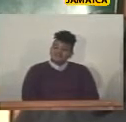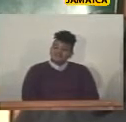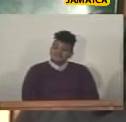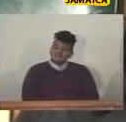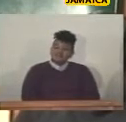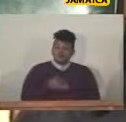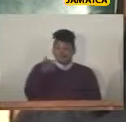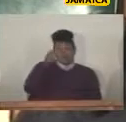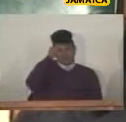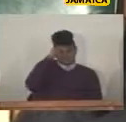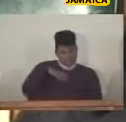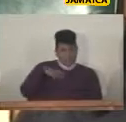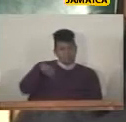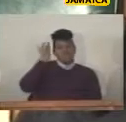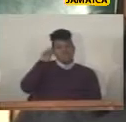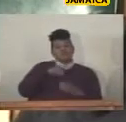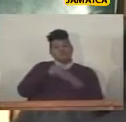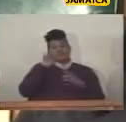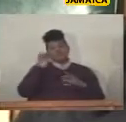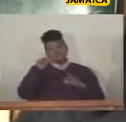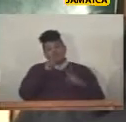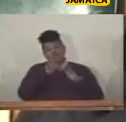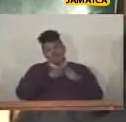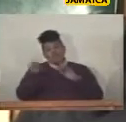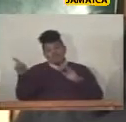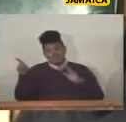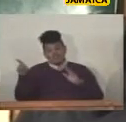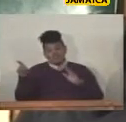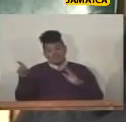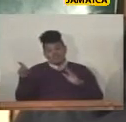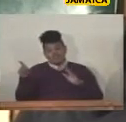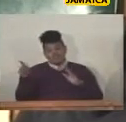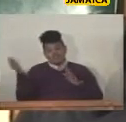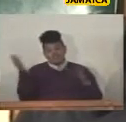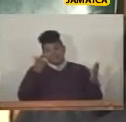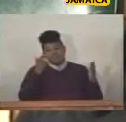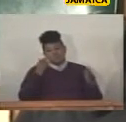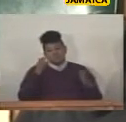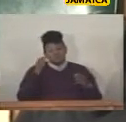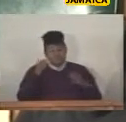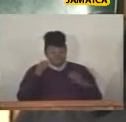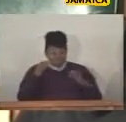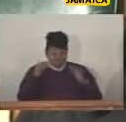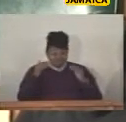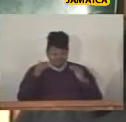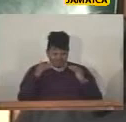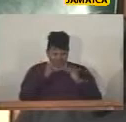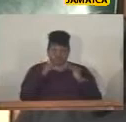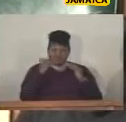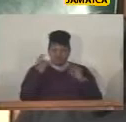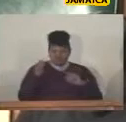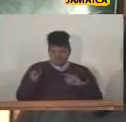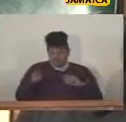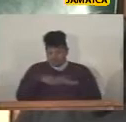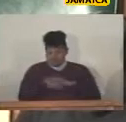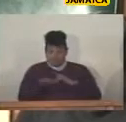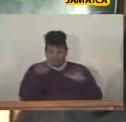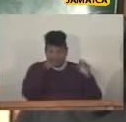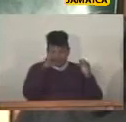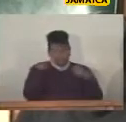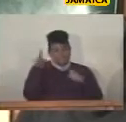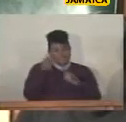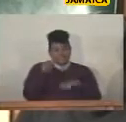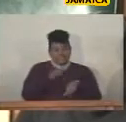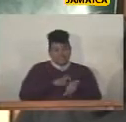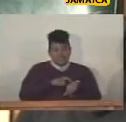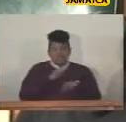encourage persons who are in communities in St. James. If you know that the gunman leave your community, don't think that just